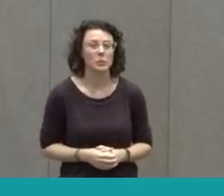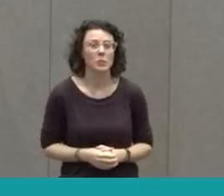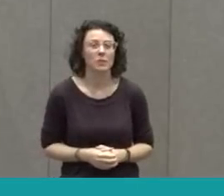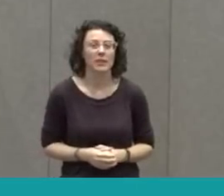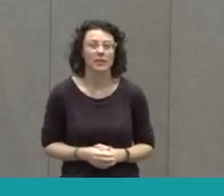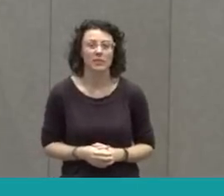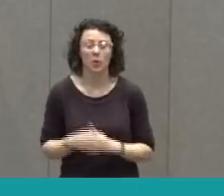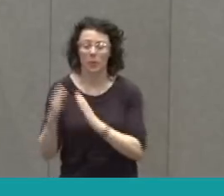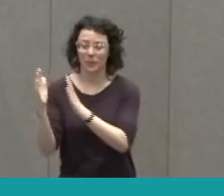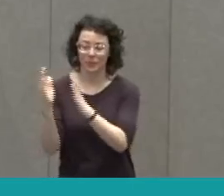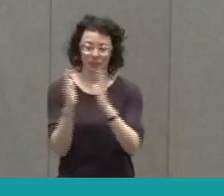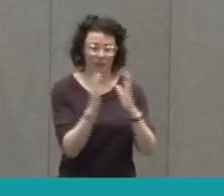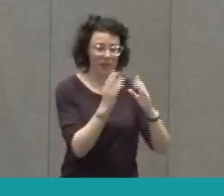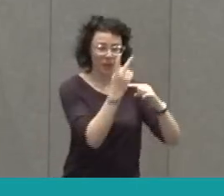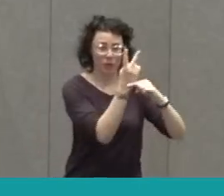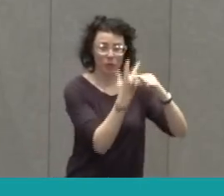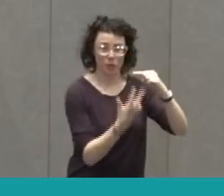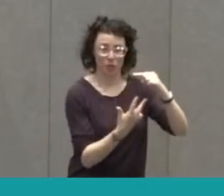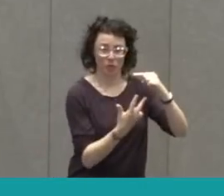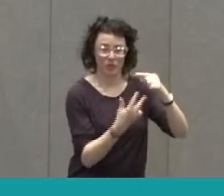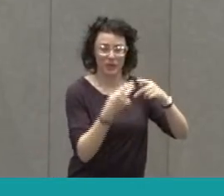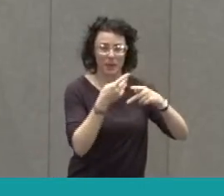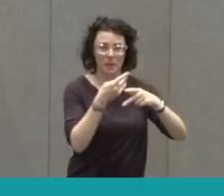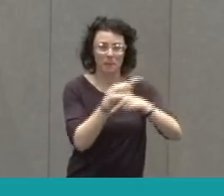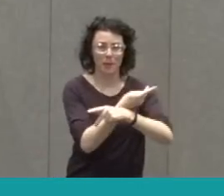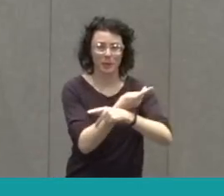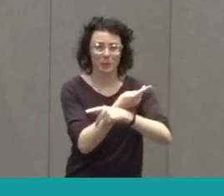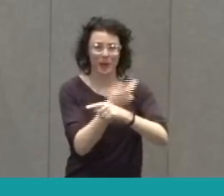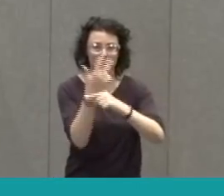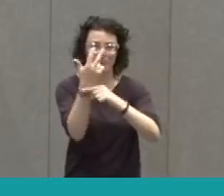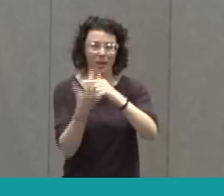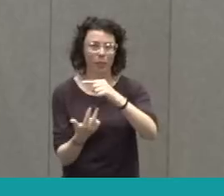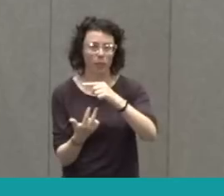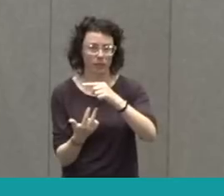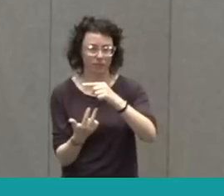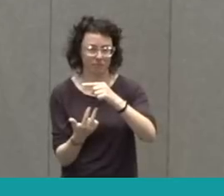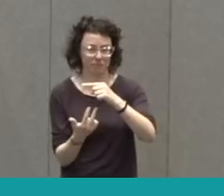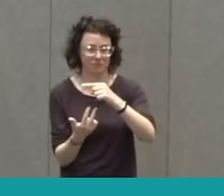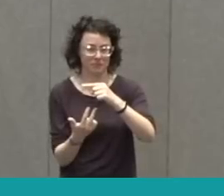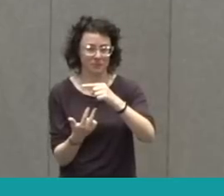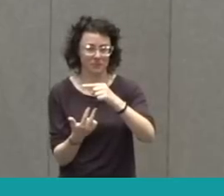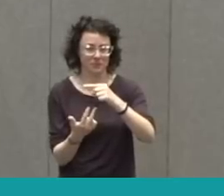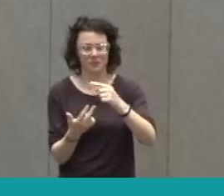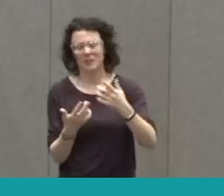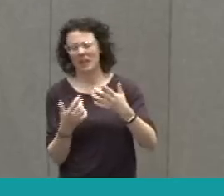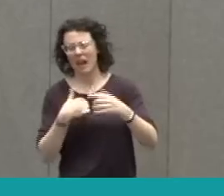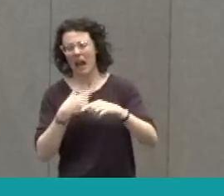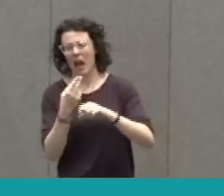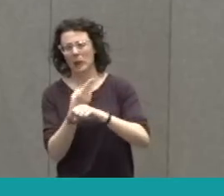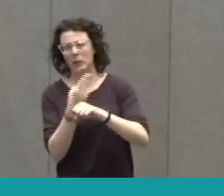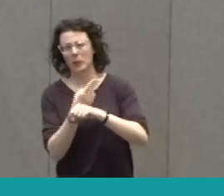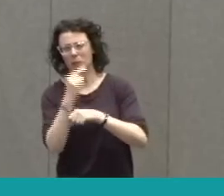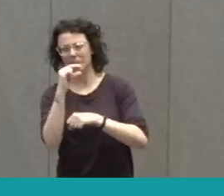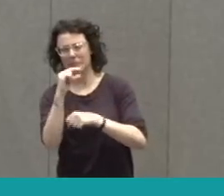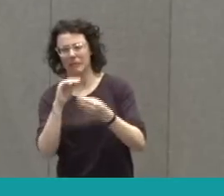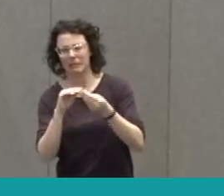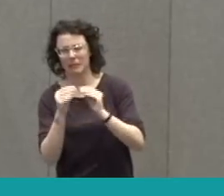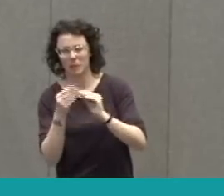now. I'm going to put a little just 3. Probably can't see that. But if we do 2 times 3 is